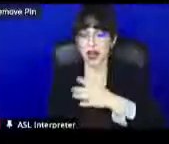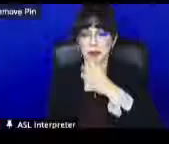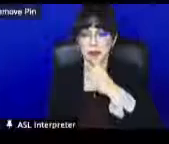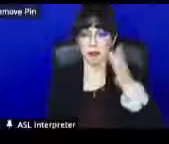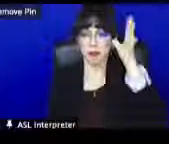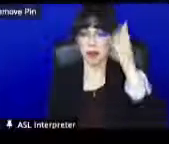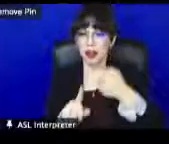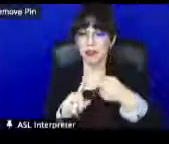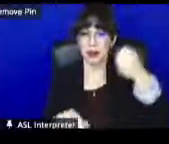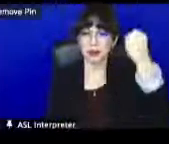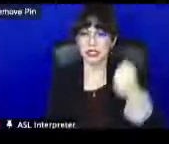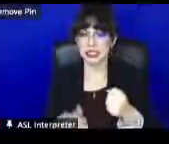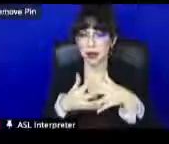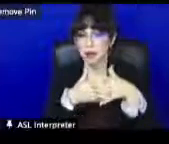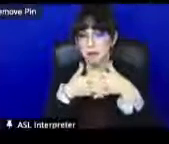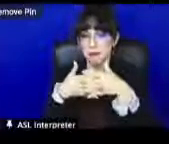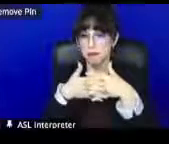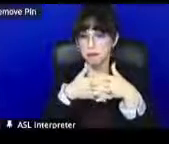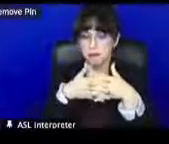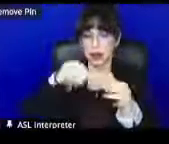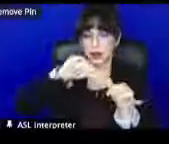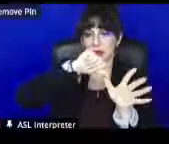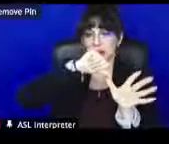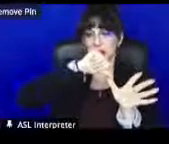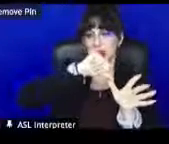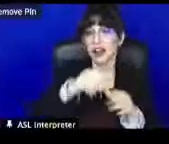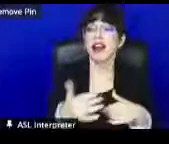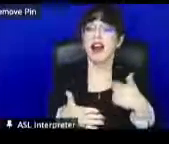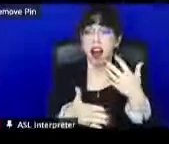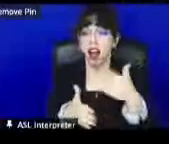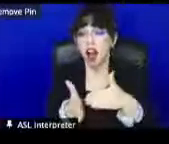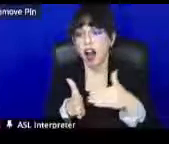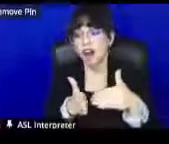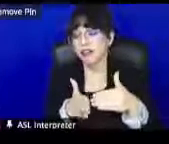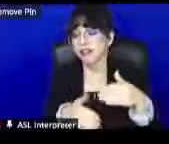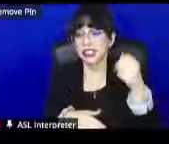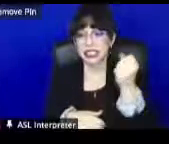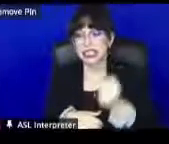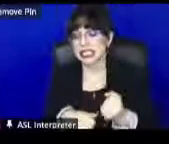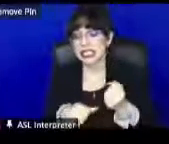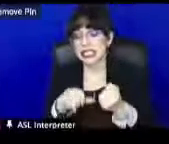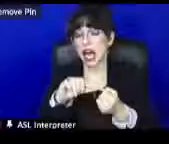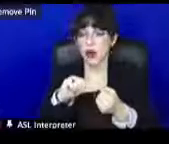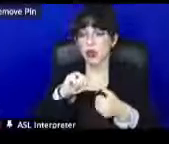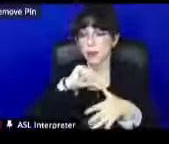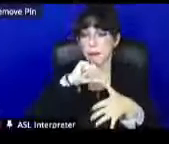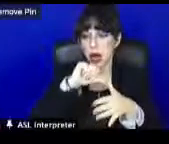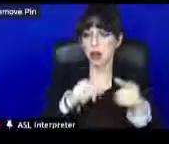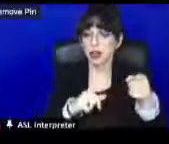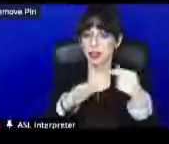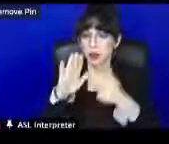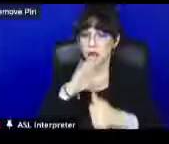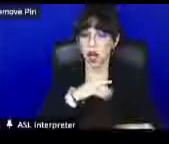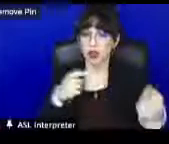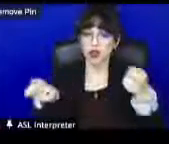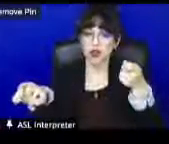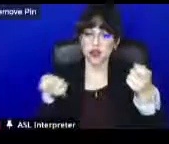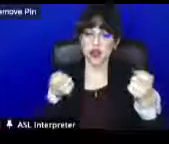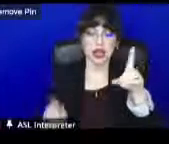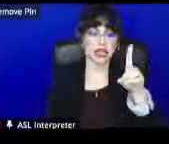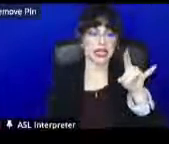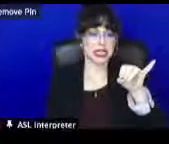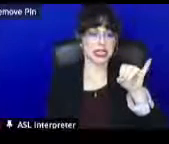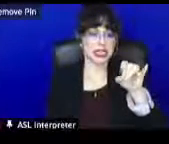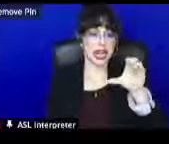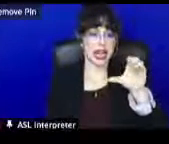South America, and for a long time, a lot of South America was under military dictatorship. And